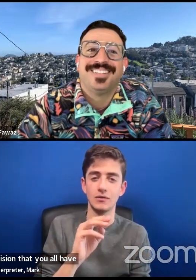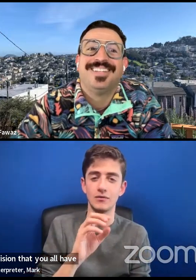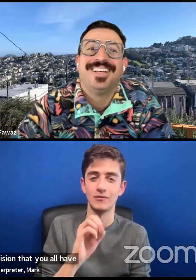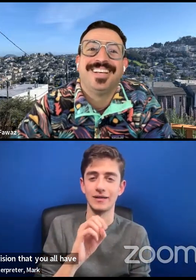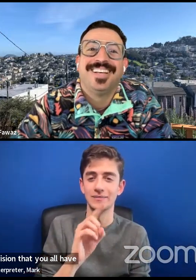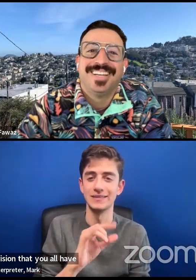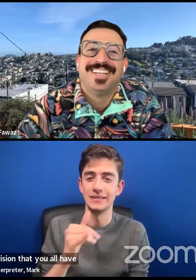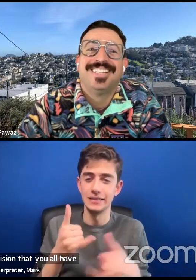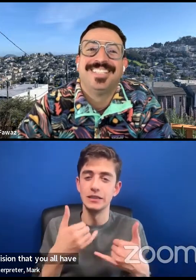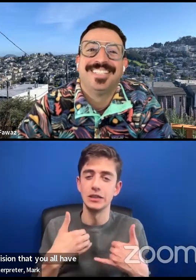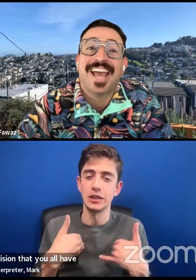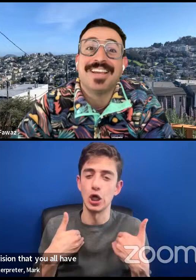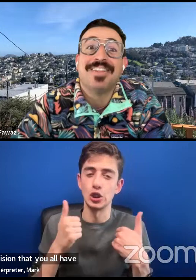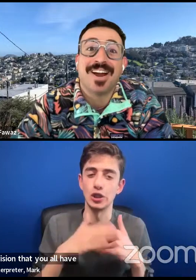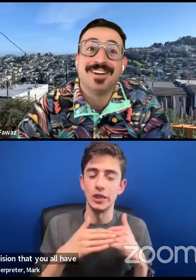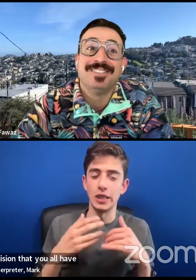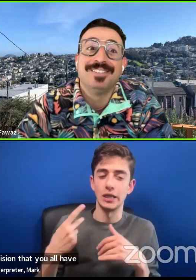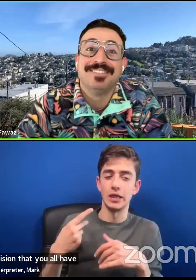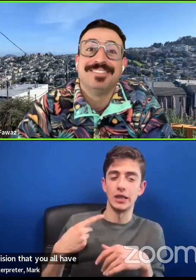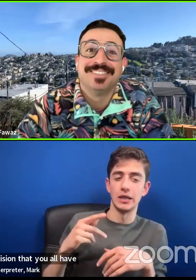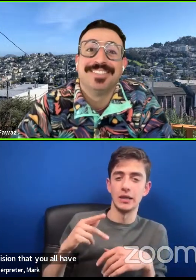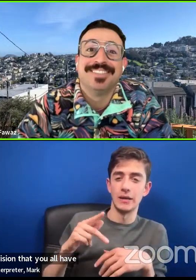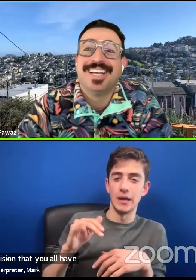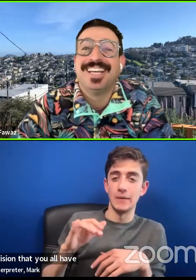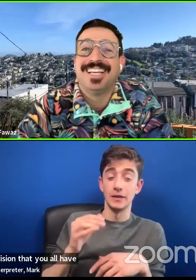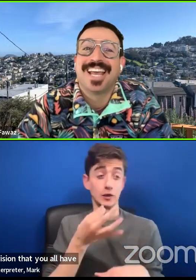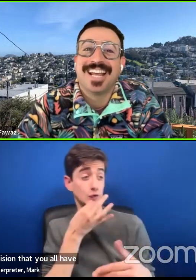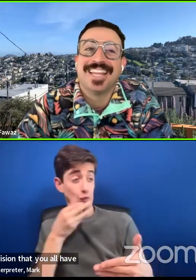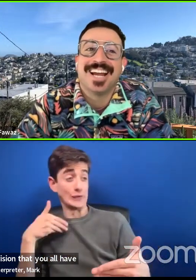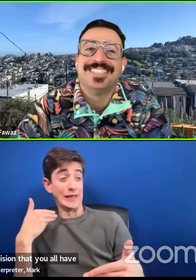but around. This is at least your second book.